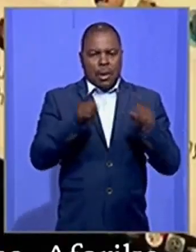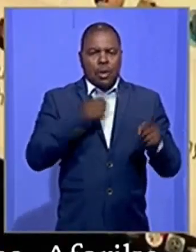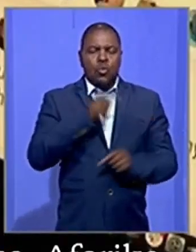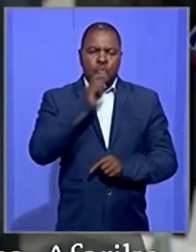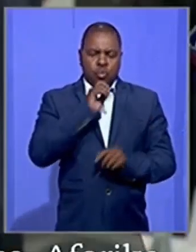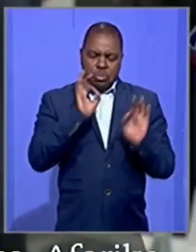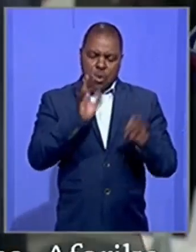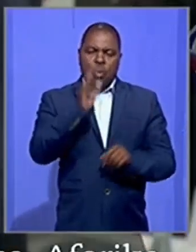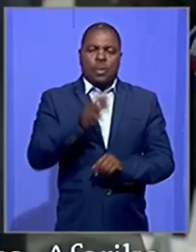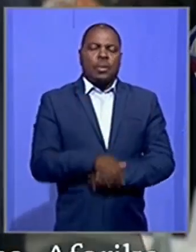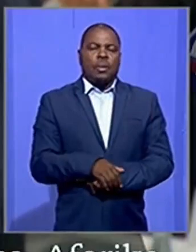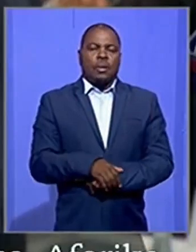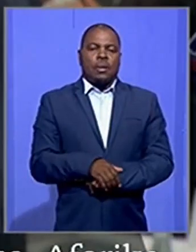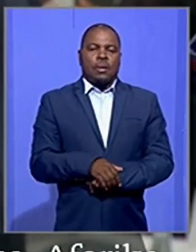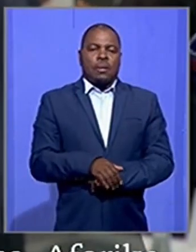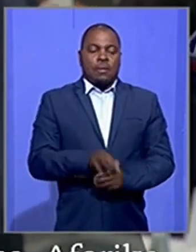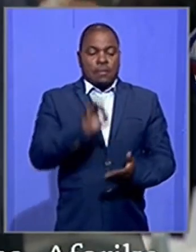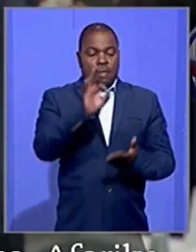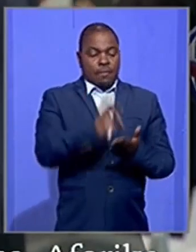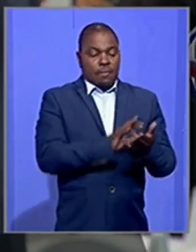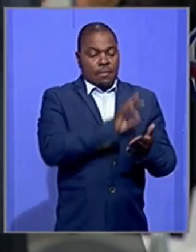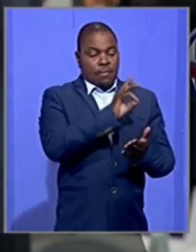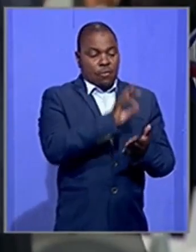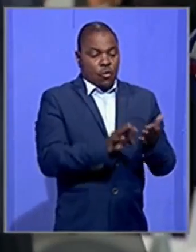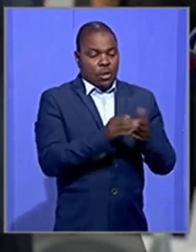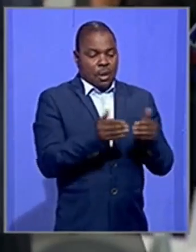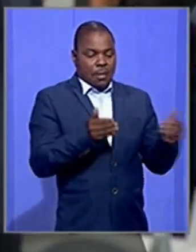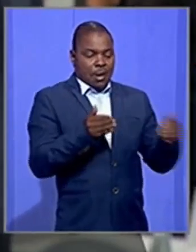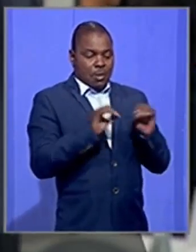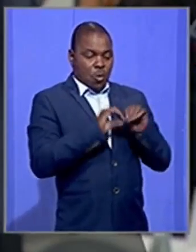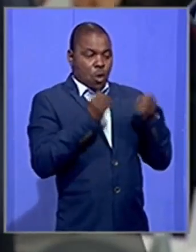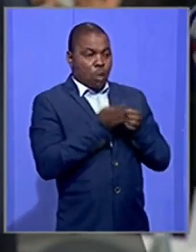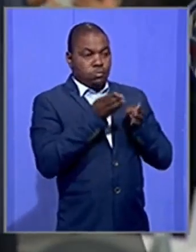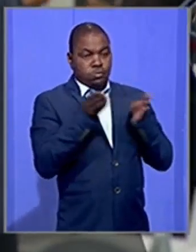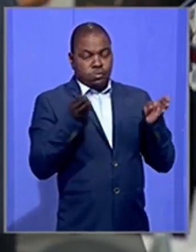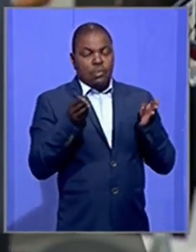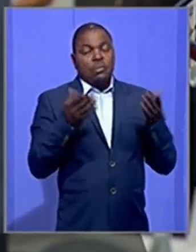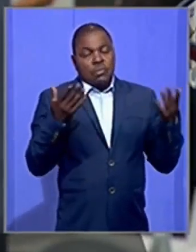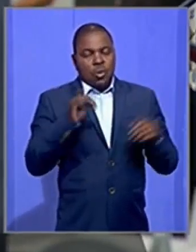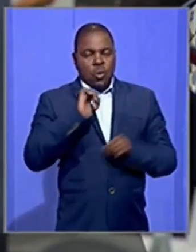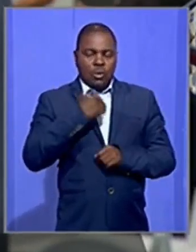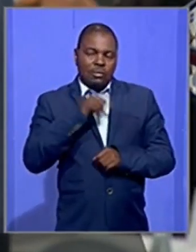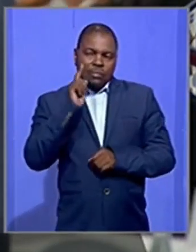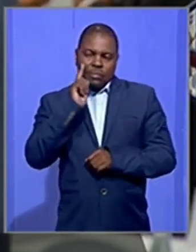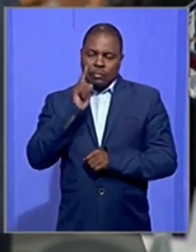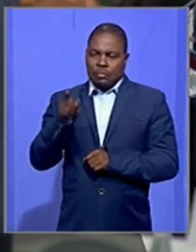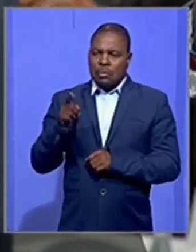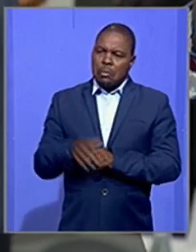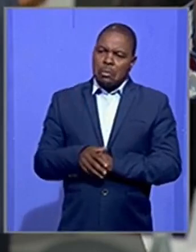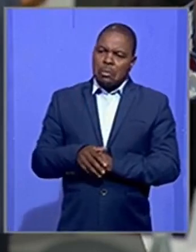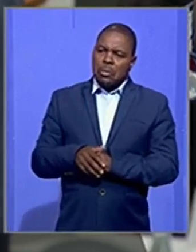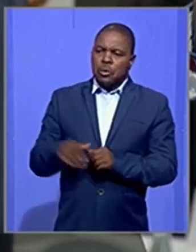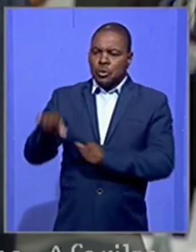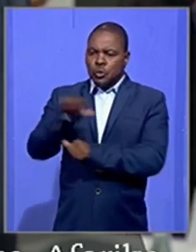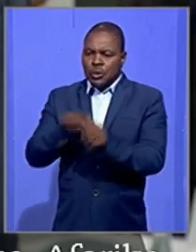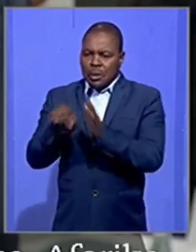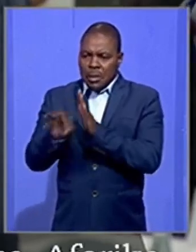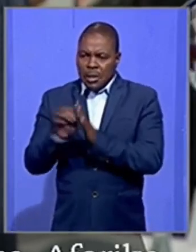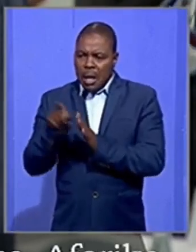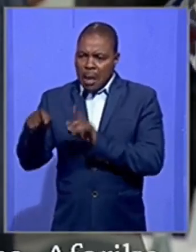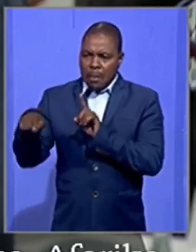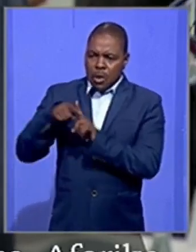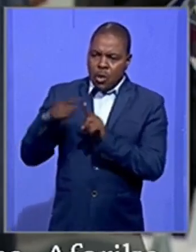tshwanelo. As election management bodies, we've got to take advantage of the positive aspects of social media and